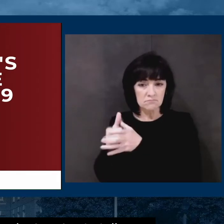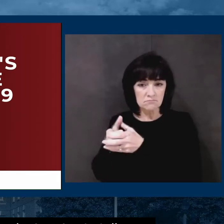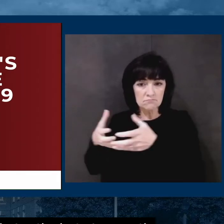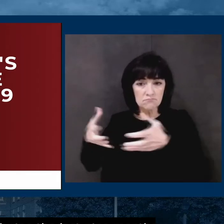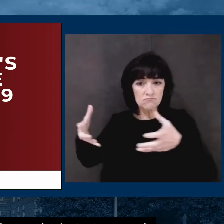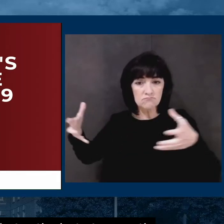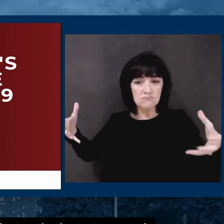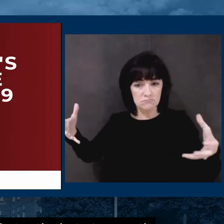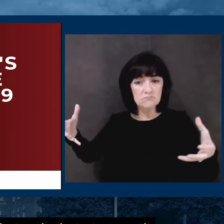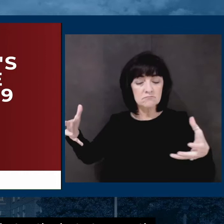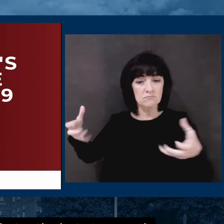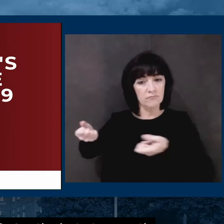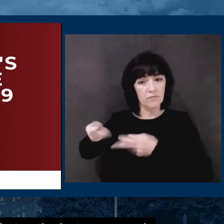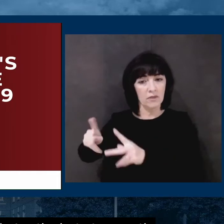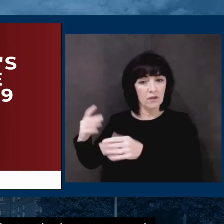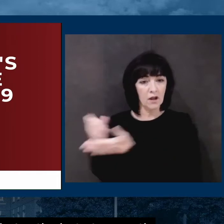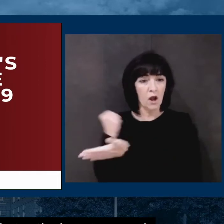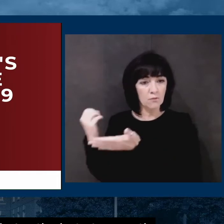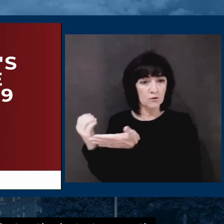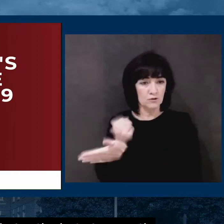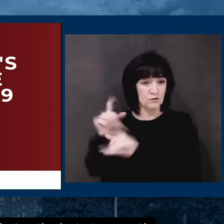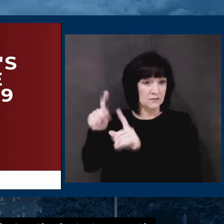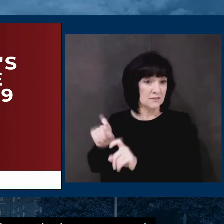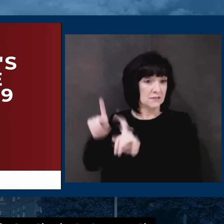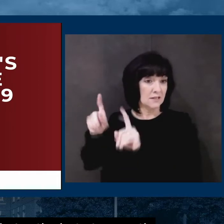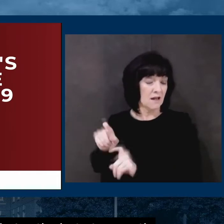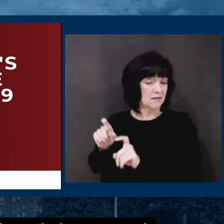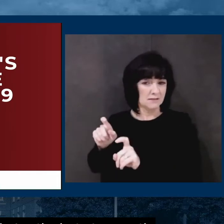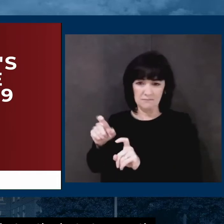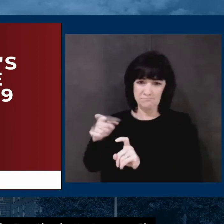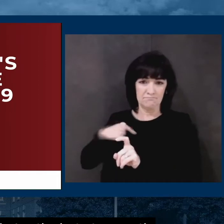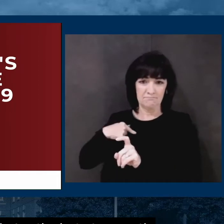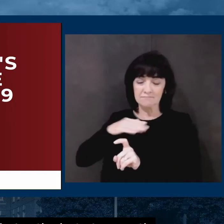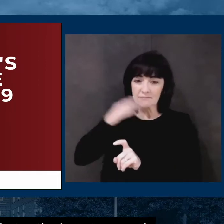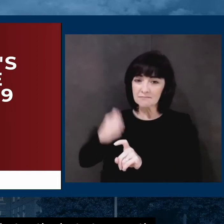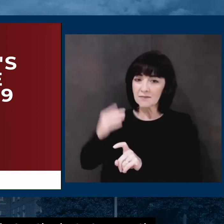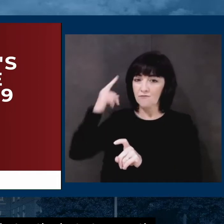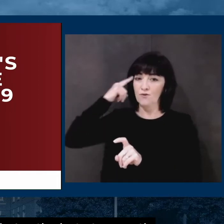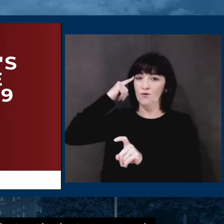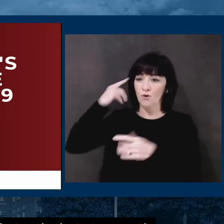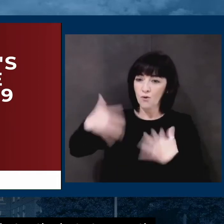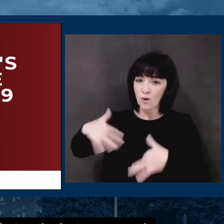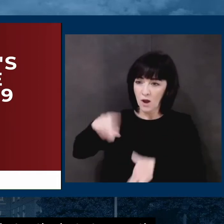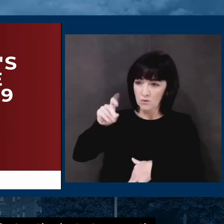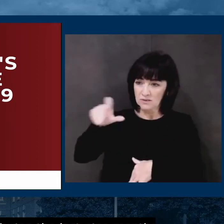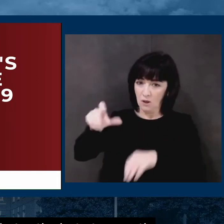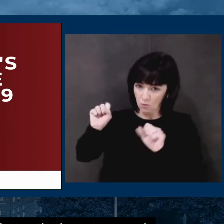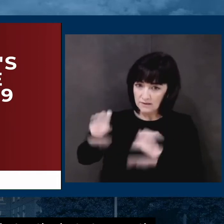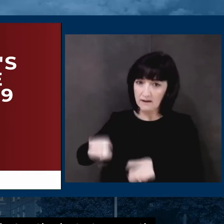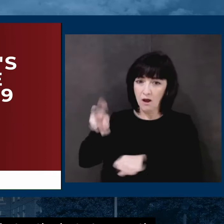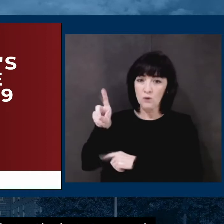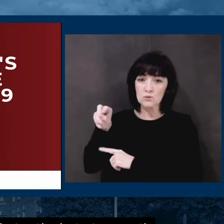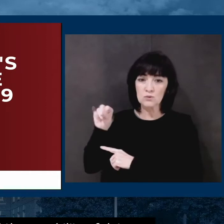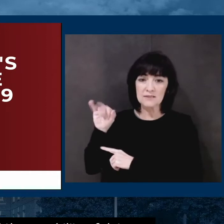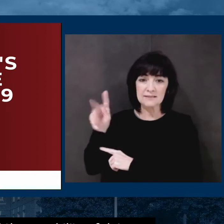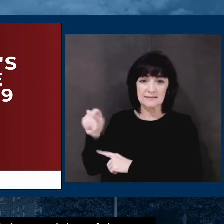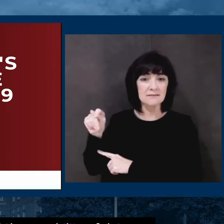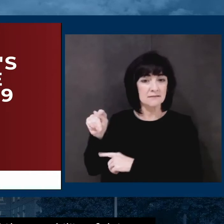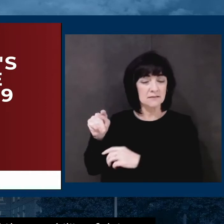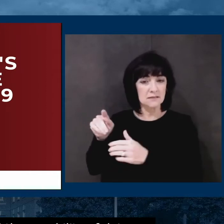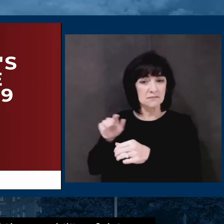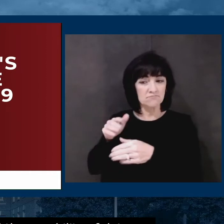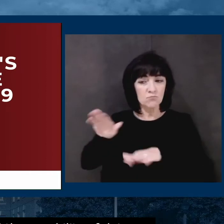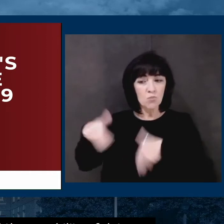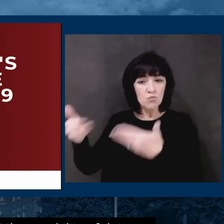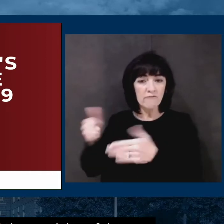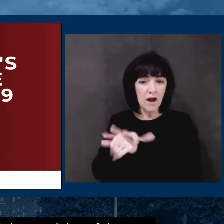that I frankly didn't think we had the capability of doing. So I want to thank our team members for joining us